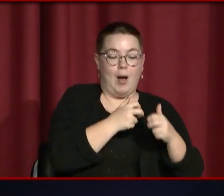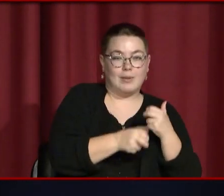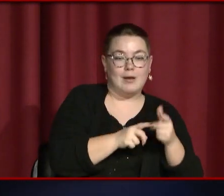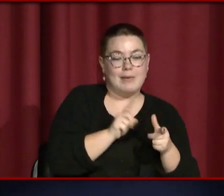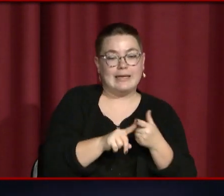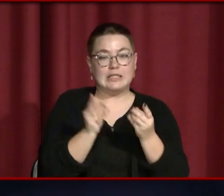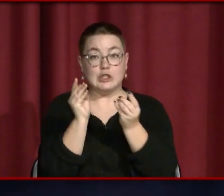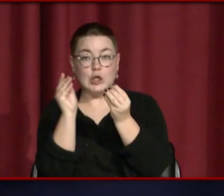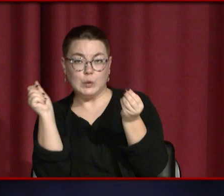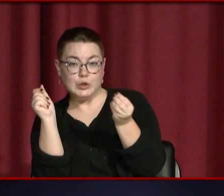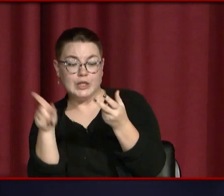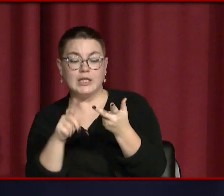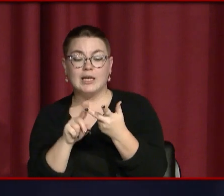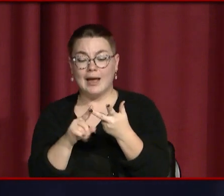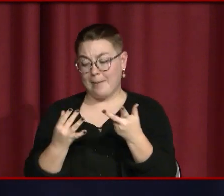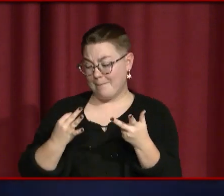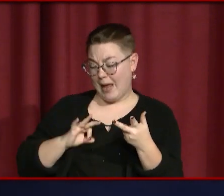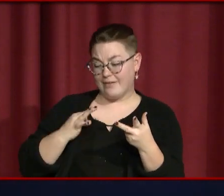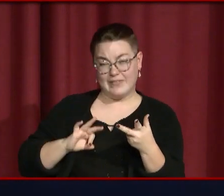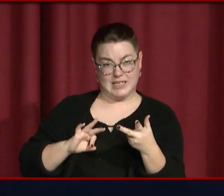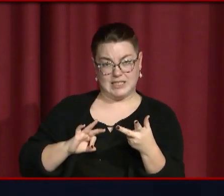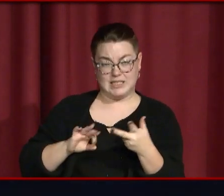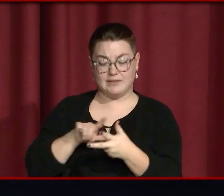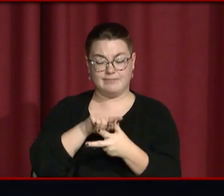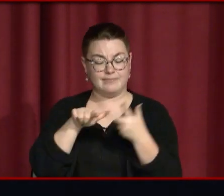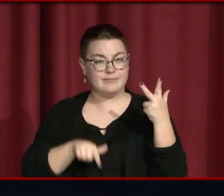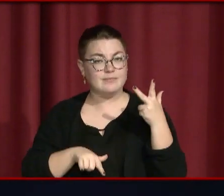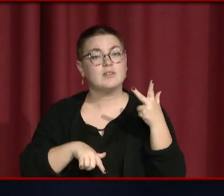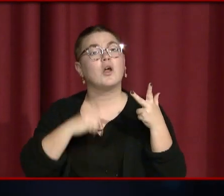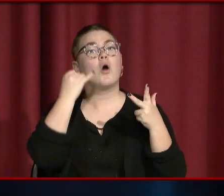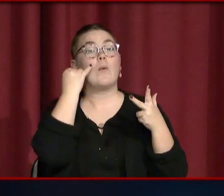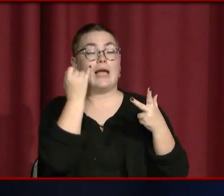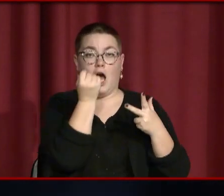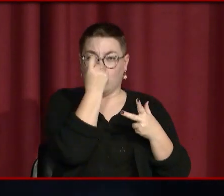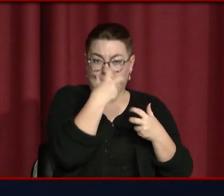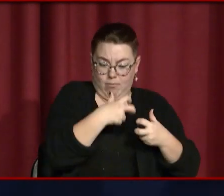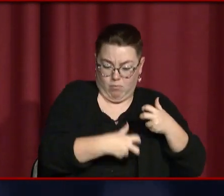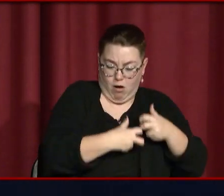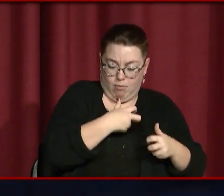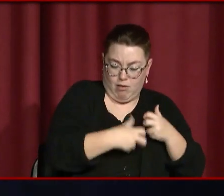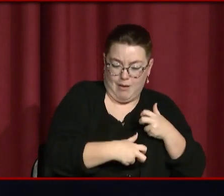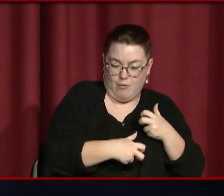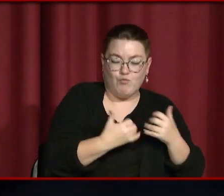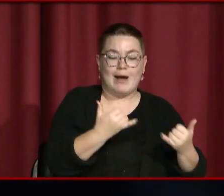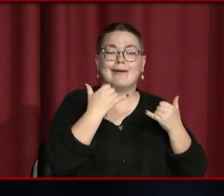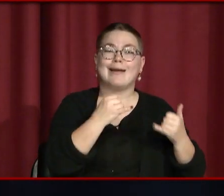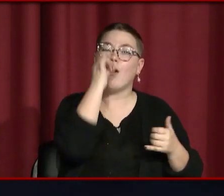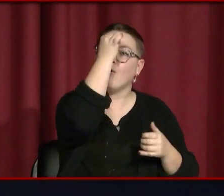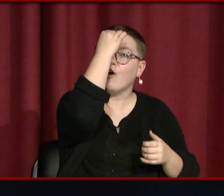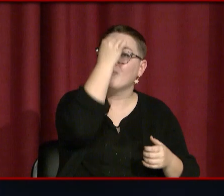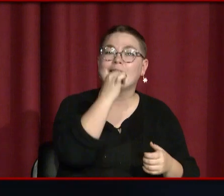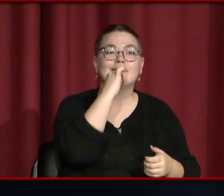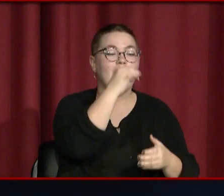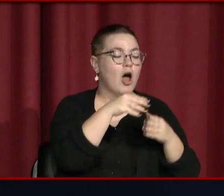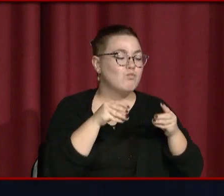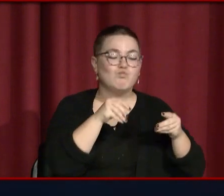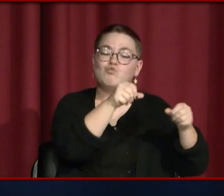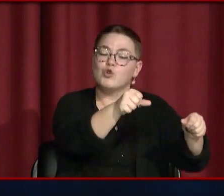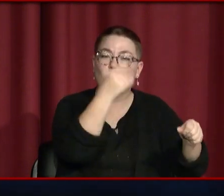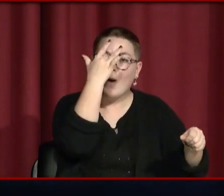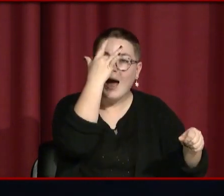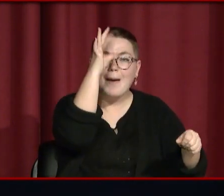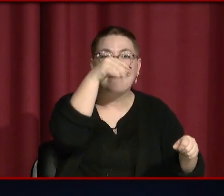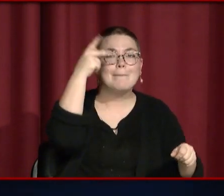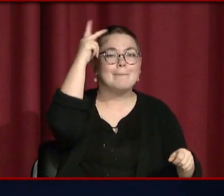about benefits. So if we understand that there's a problem, that our democracy isn't working well because politicians are choosing